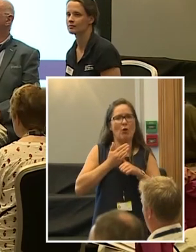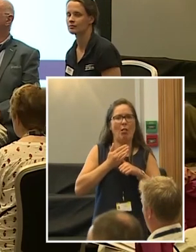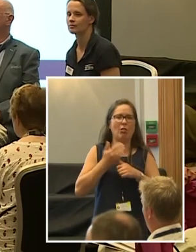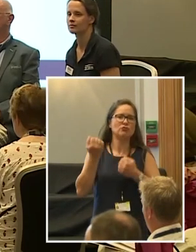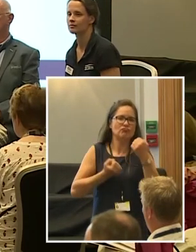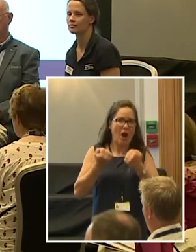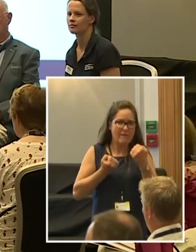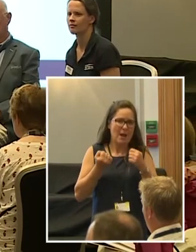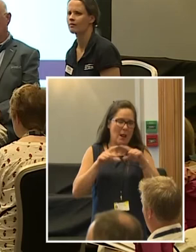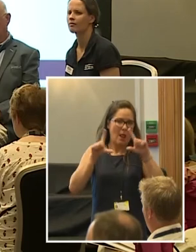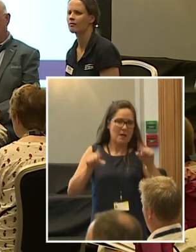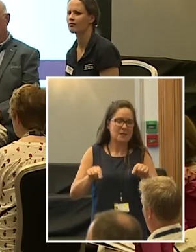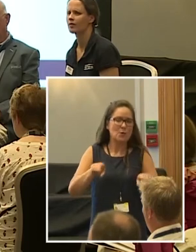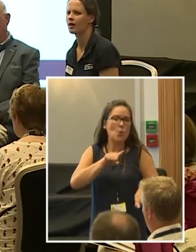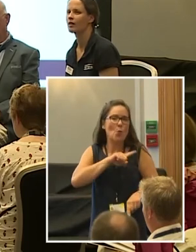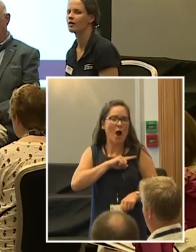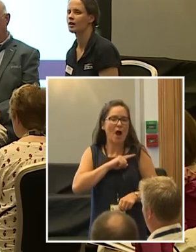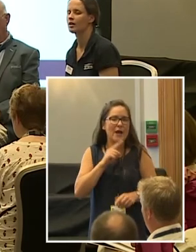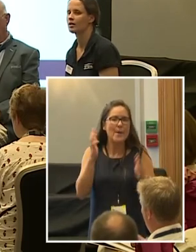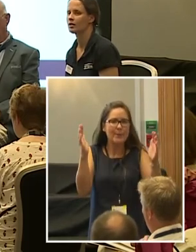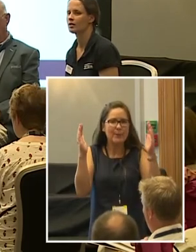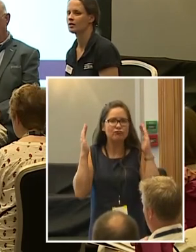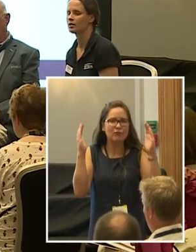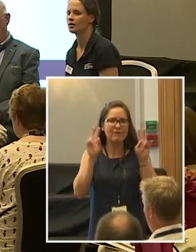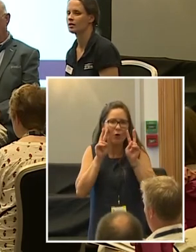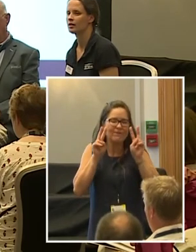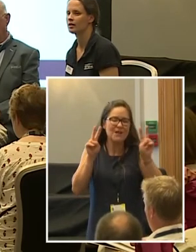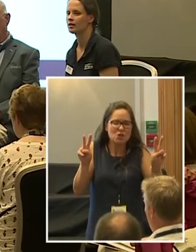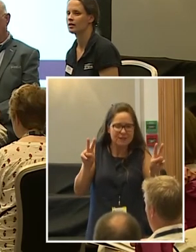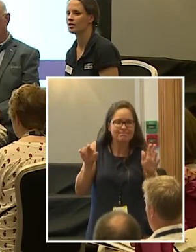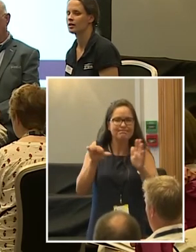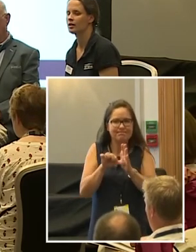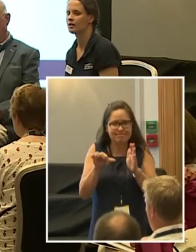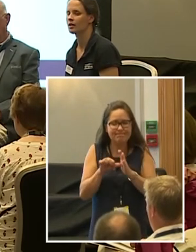provisional vision is borderline on the test required by the DVLA.